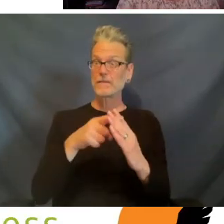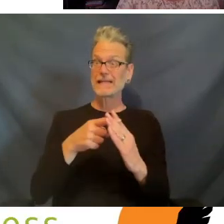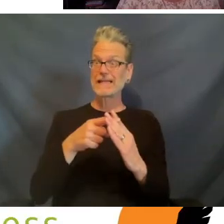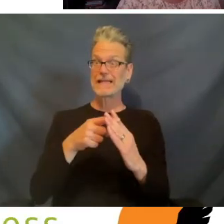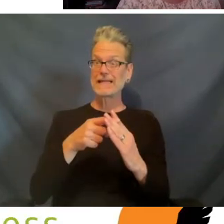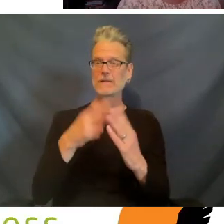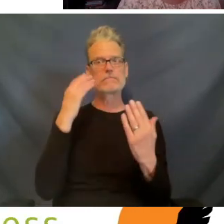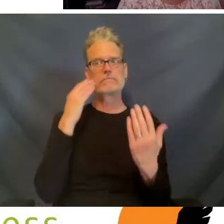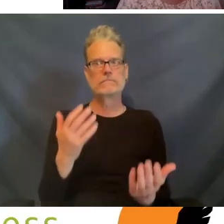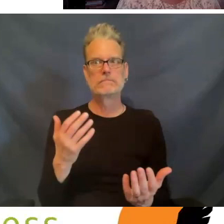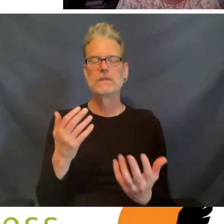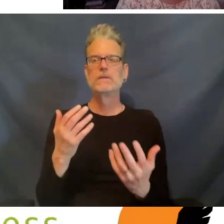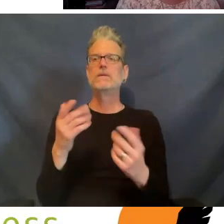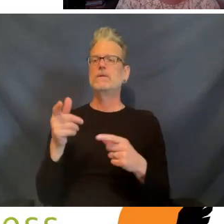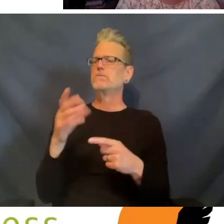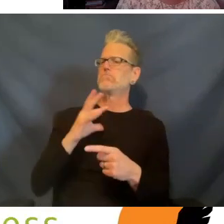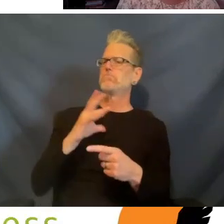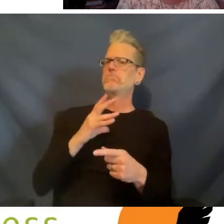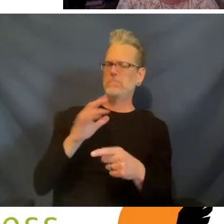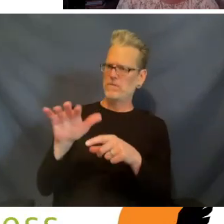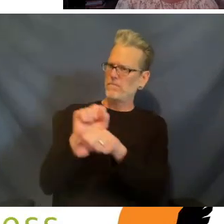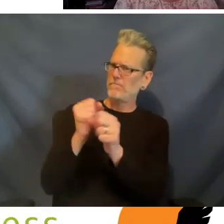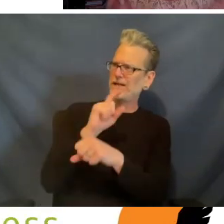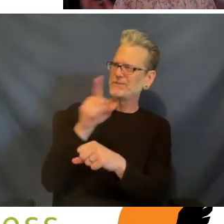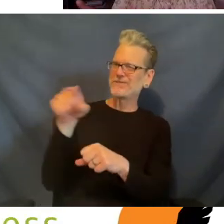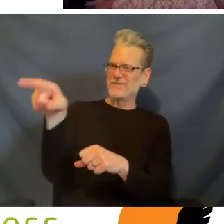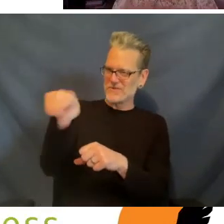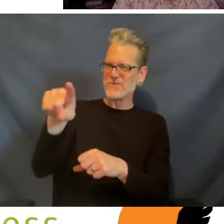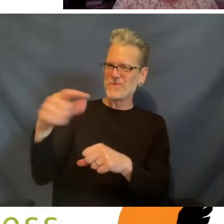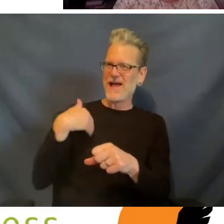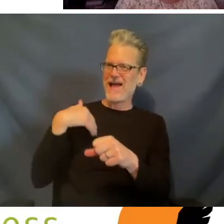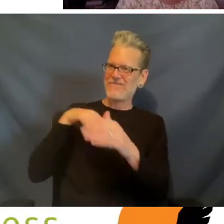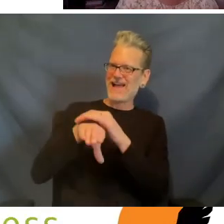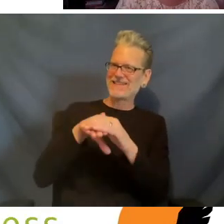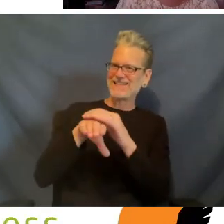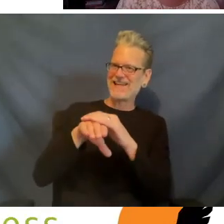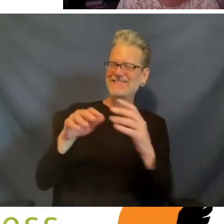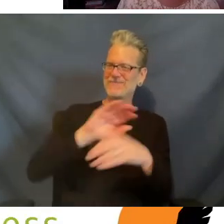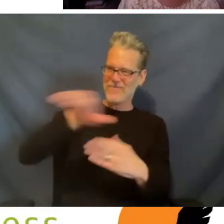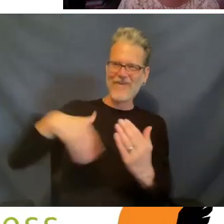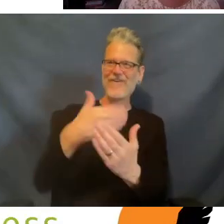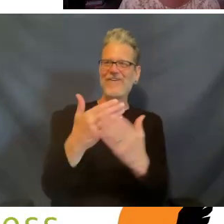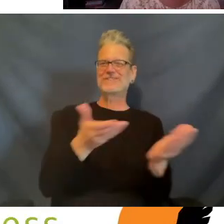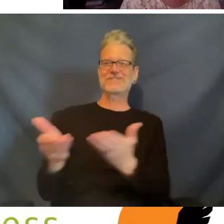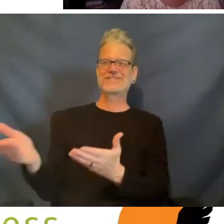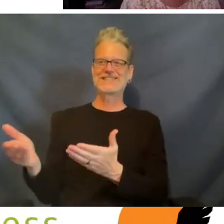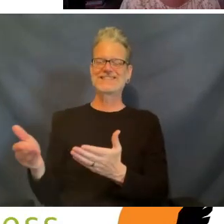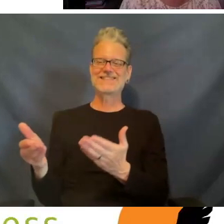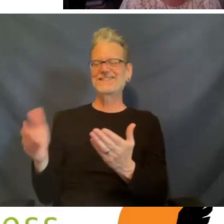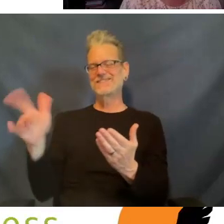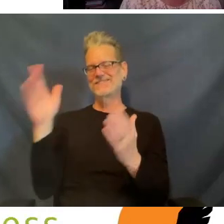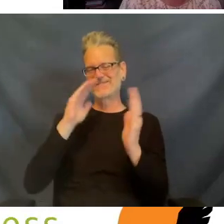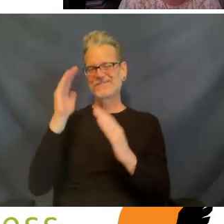all work together to ensure that you have access to the full breadth of all of our services. And so don't